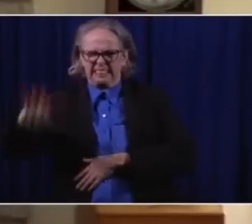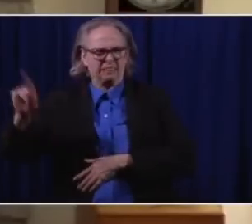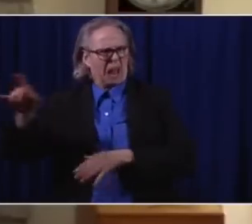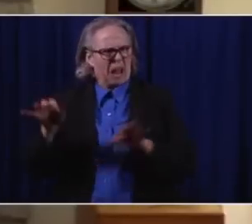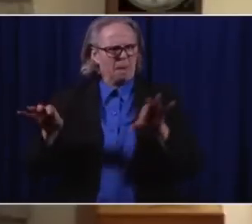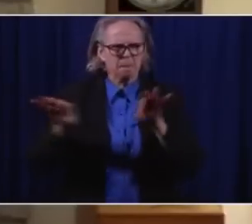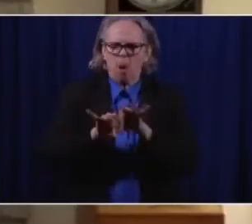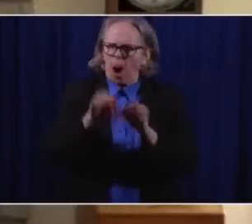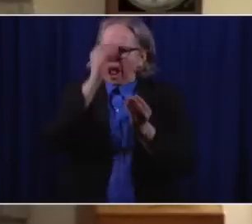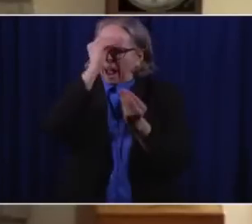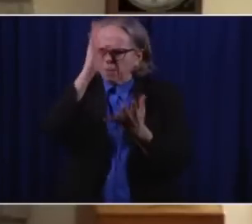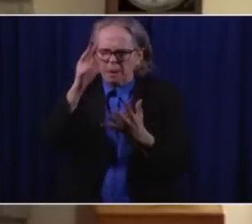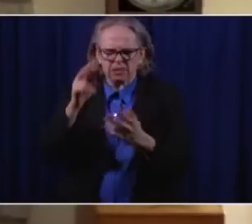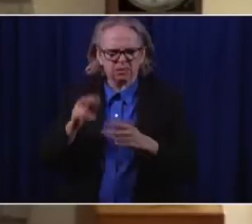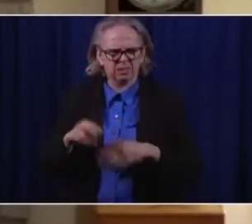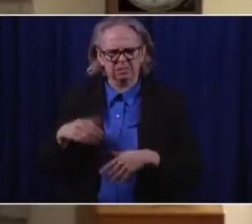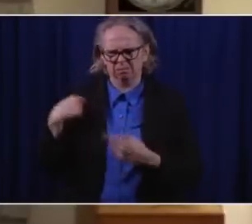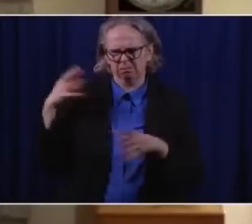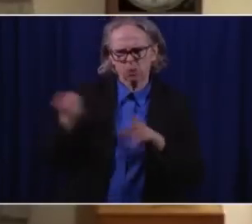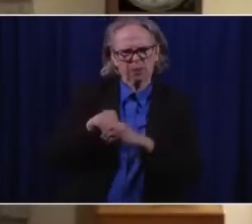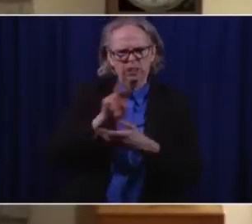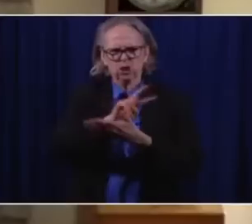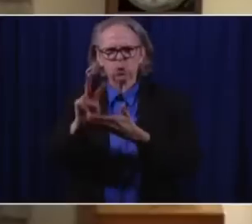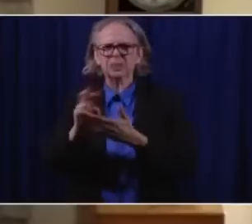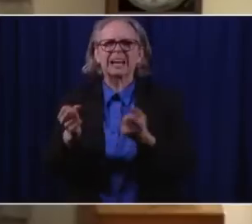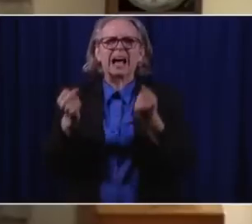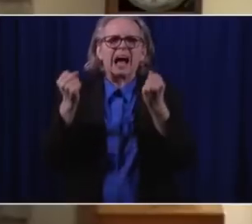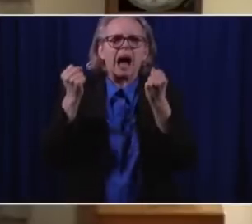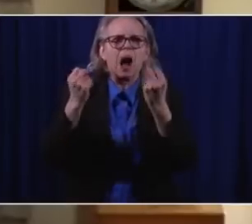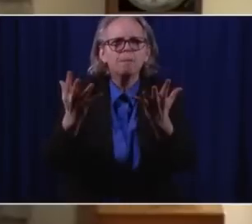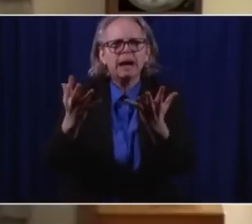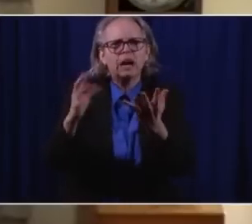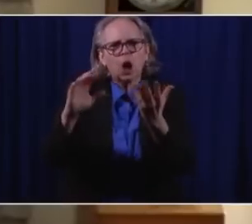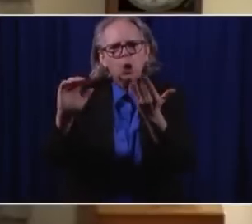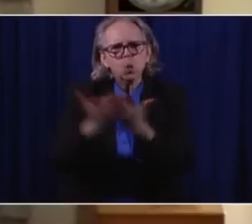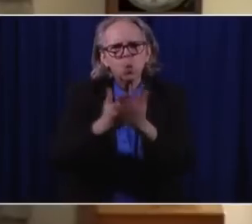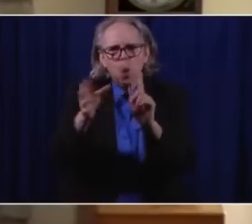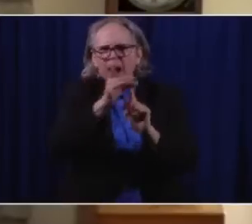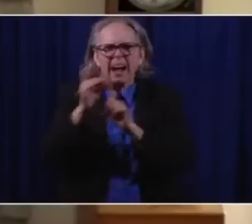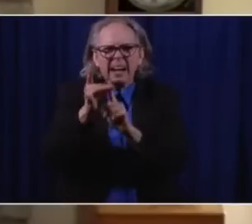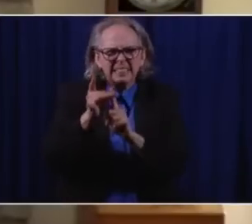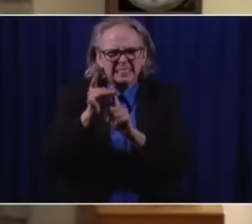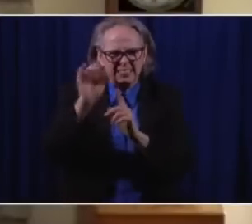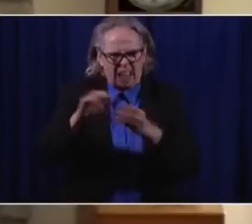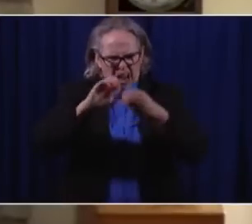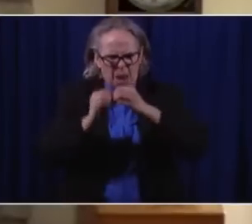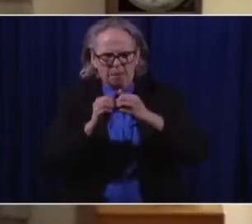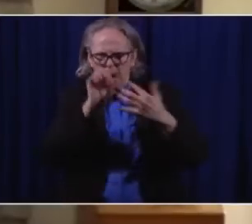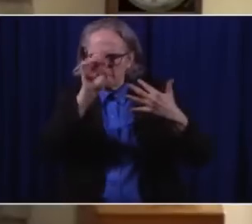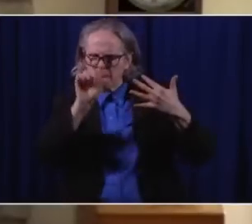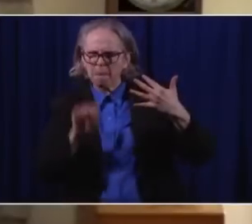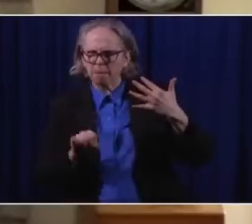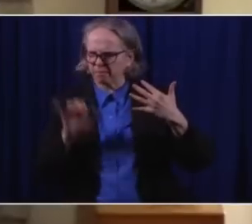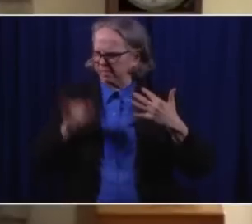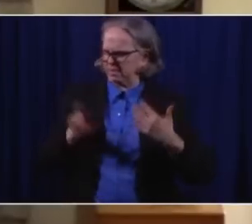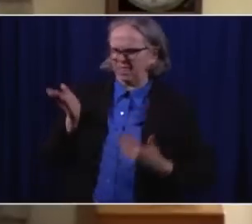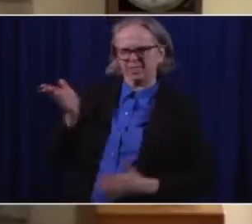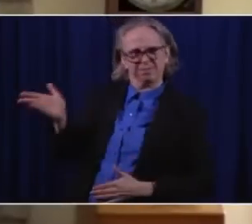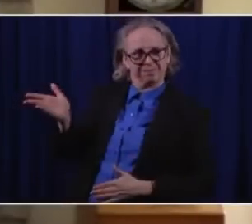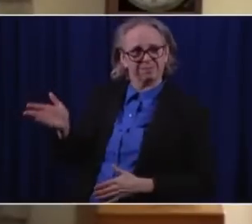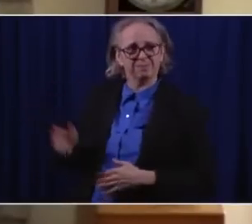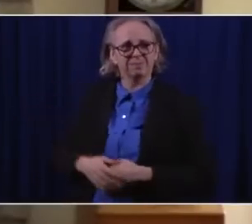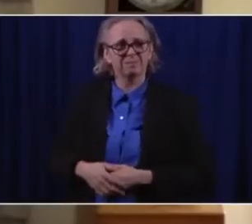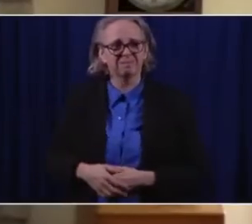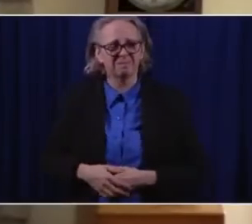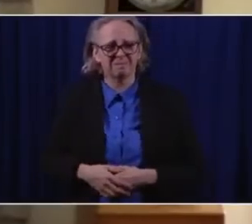has been of new cases in the last 2 weeks. And so, you know, we go from a very, very high, and we'll get